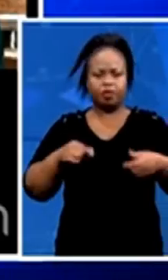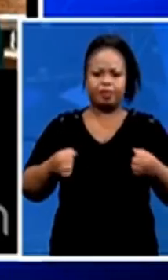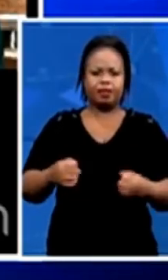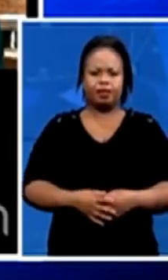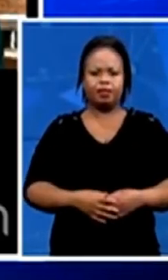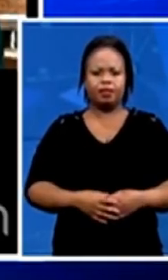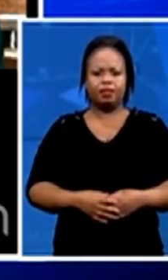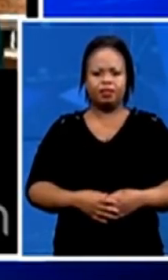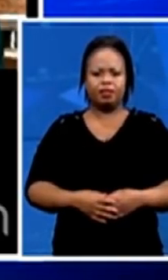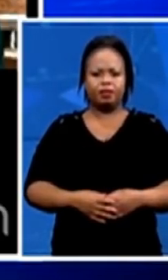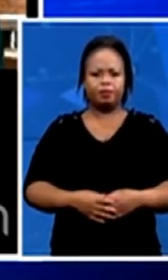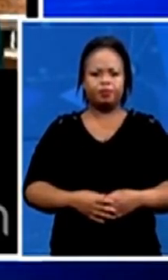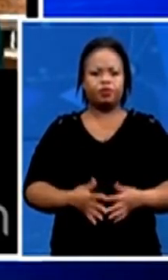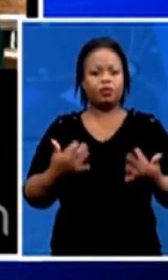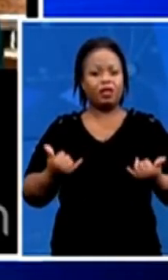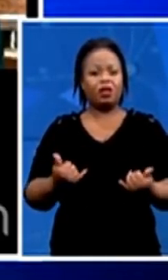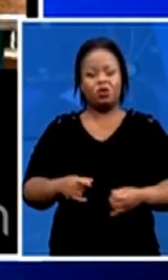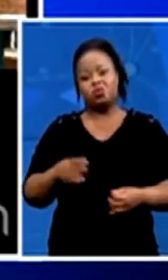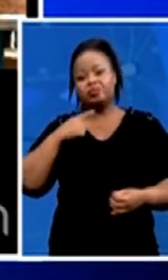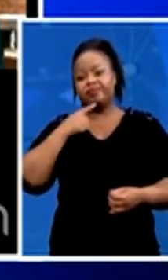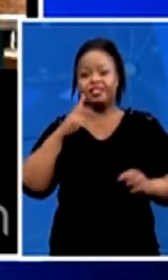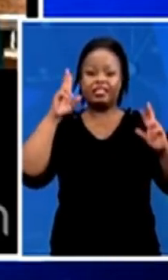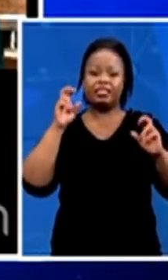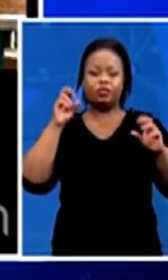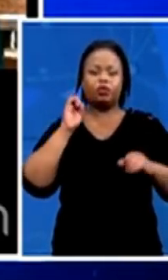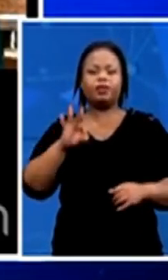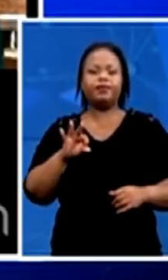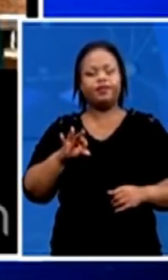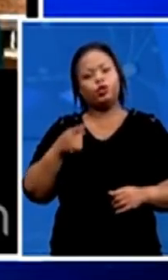you have consciously decided not to